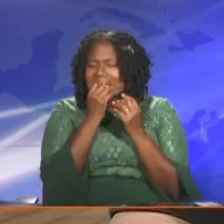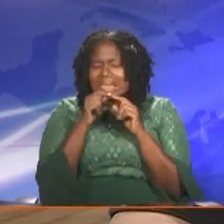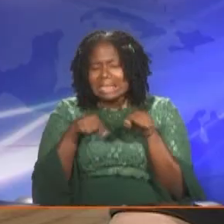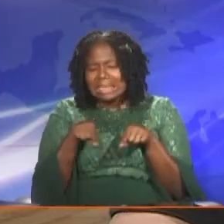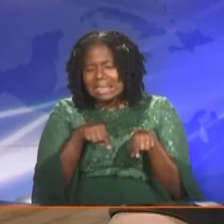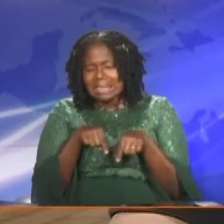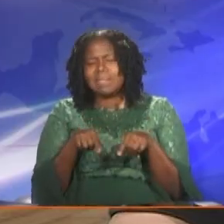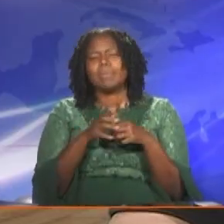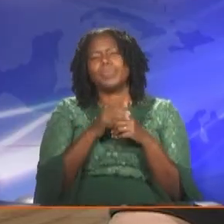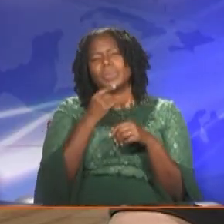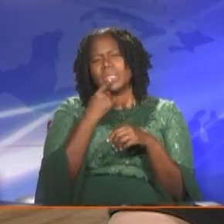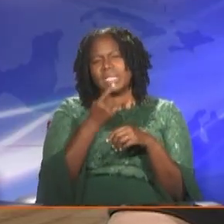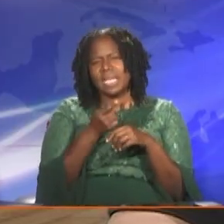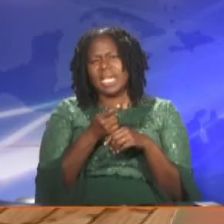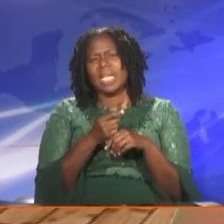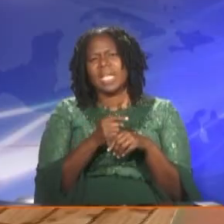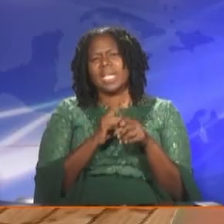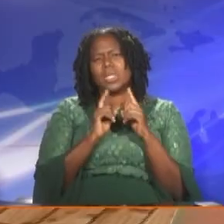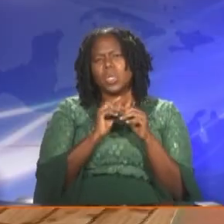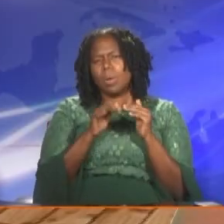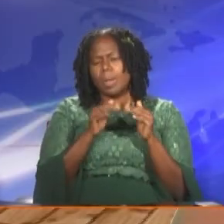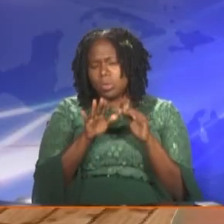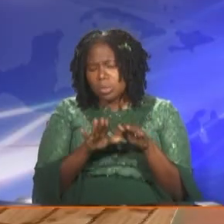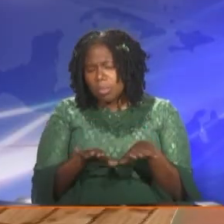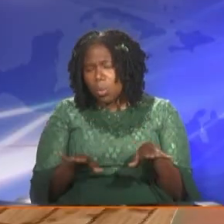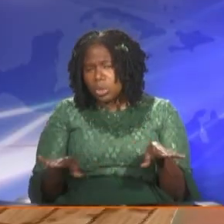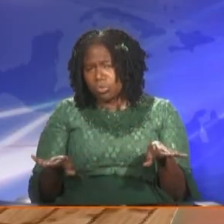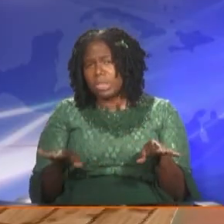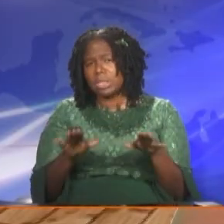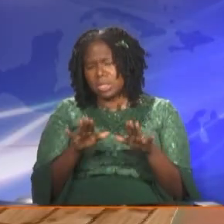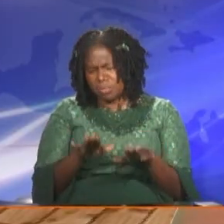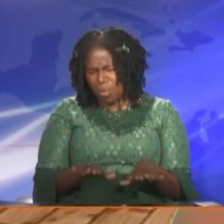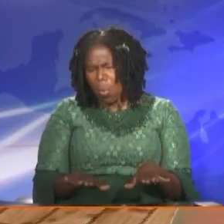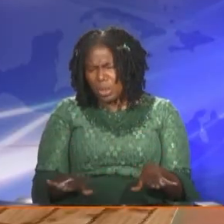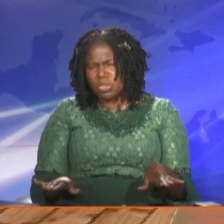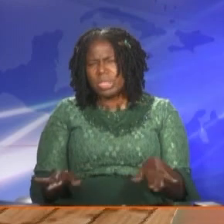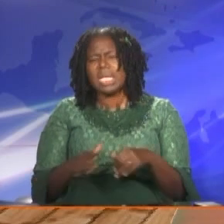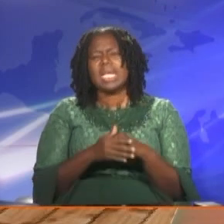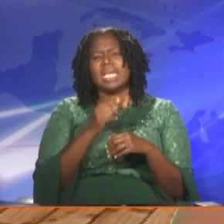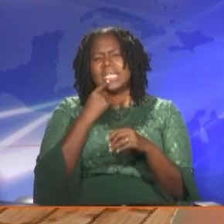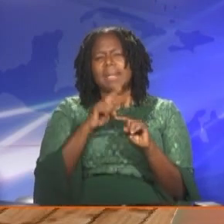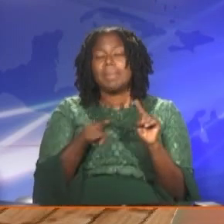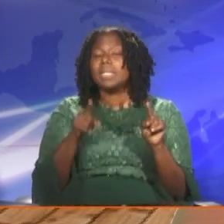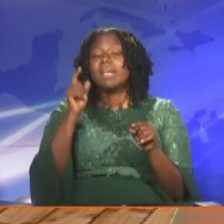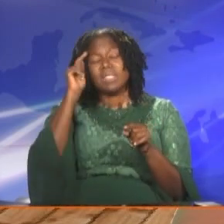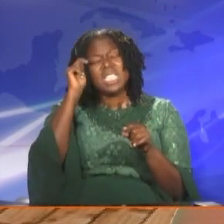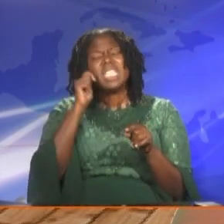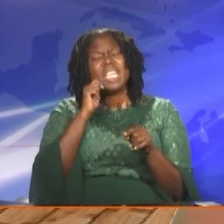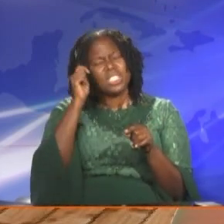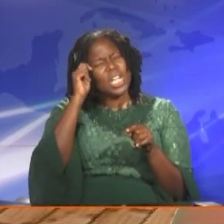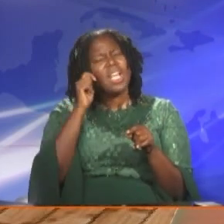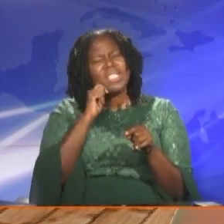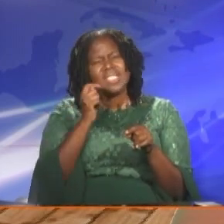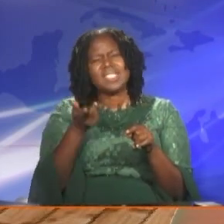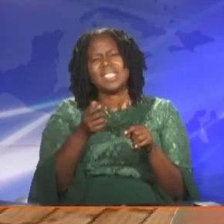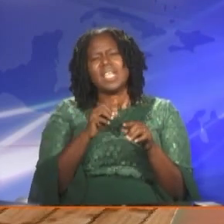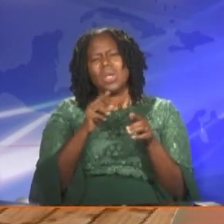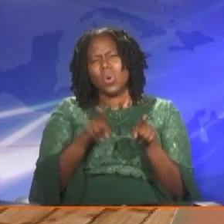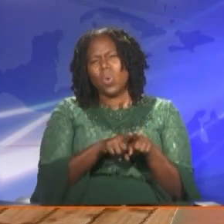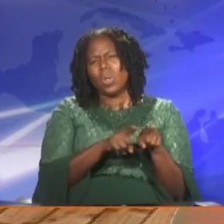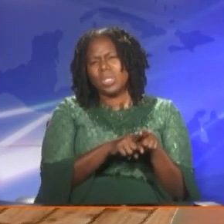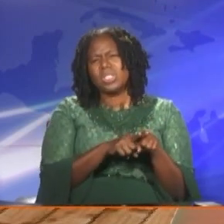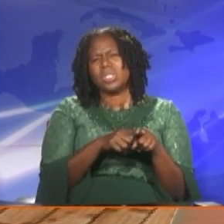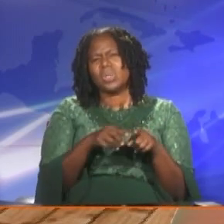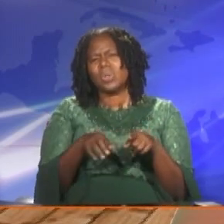ideation. Because while we talk about small children, you have teenagers that falls within the category of child